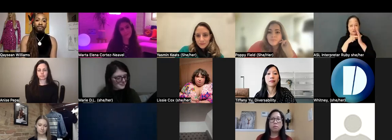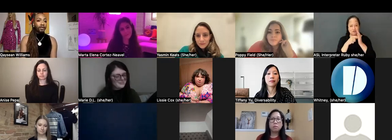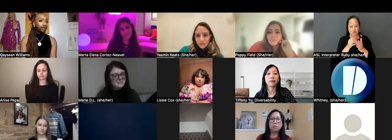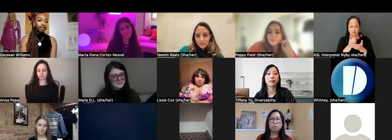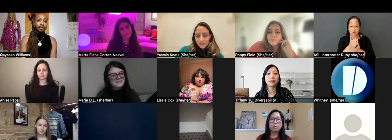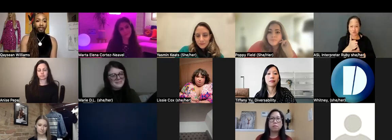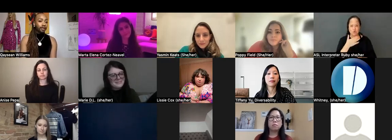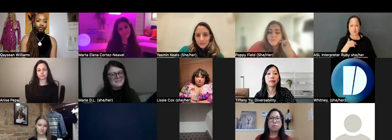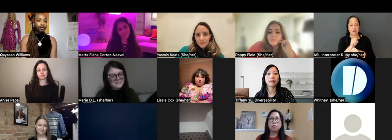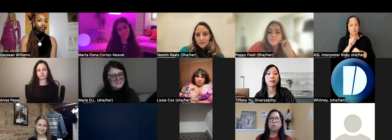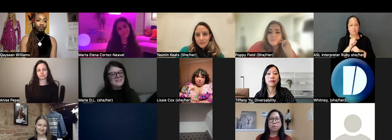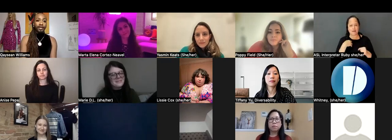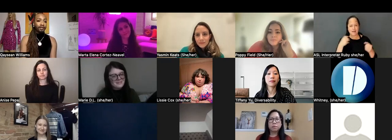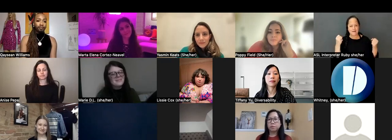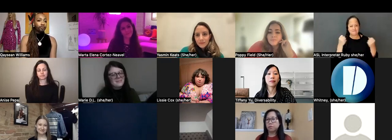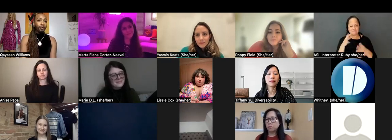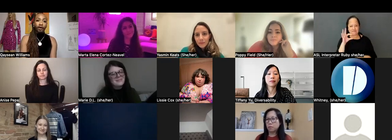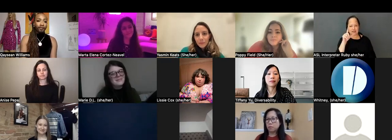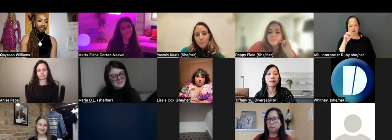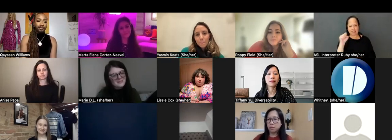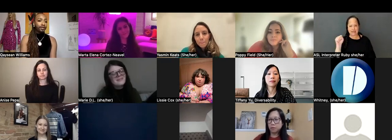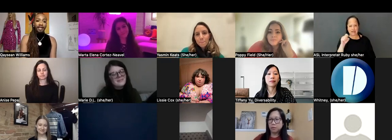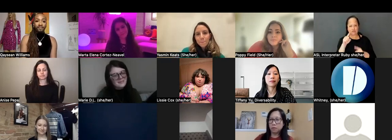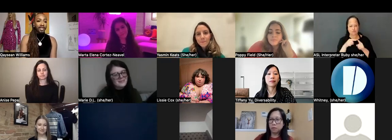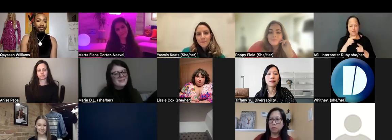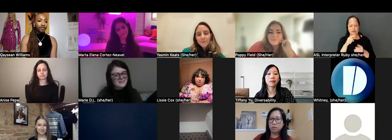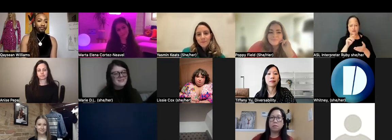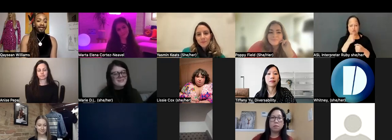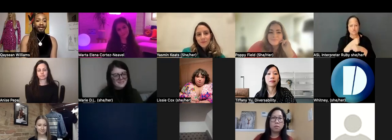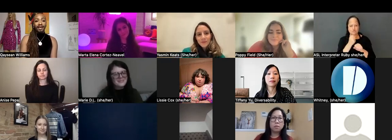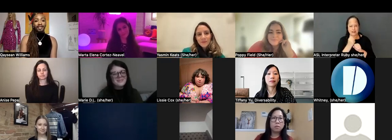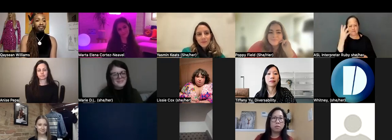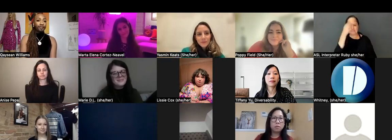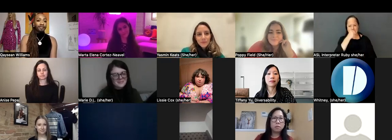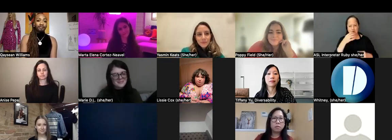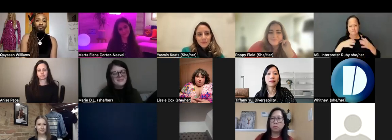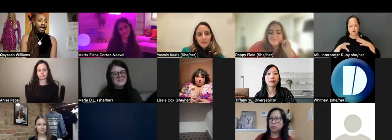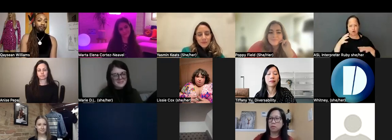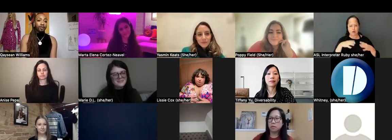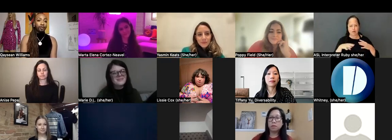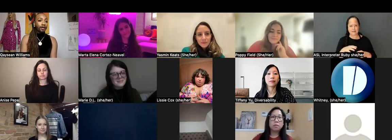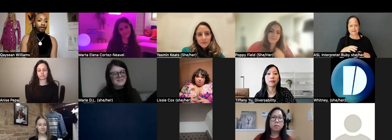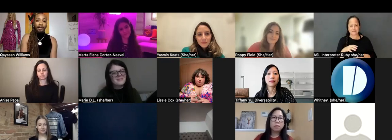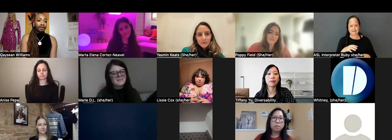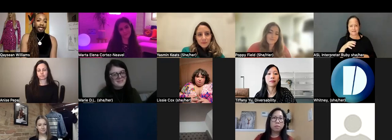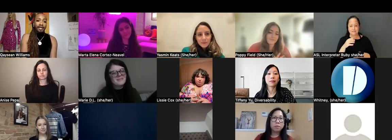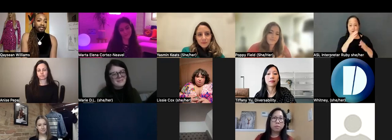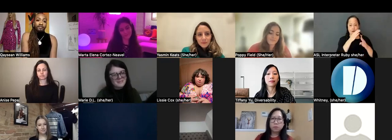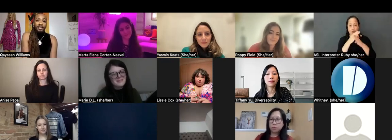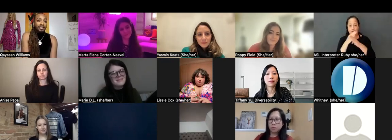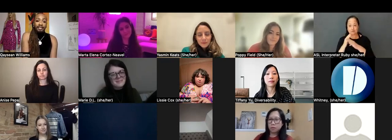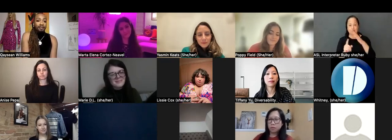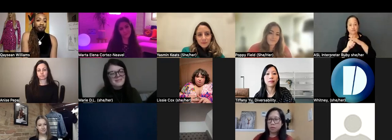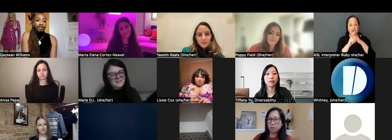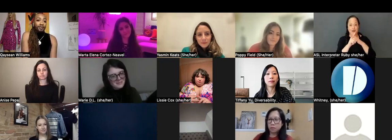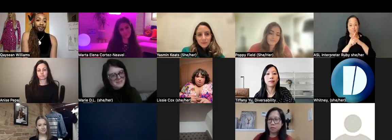I'm fearless when it comes to creating beautiful garments and creating that fashion moment. And even when obstacles come up, I look at it in the